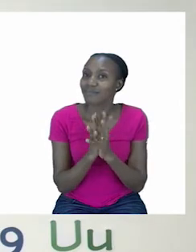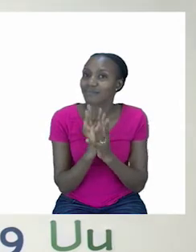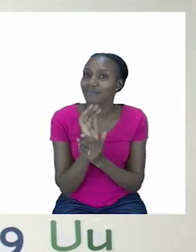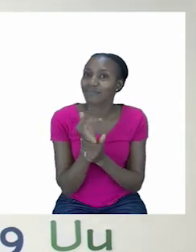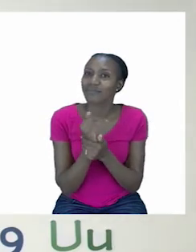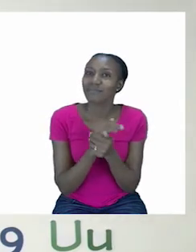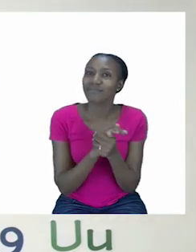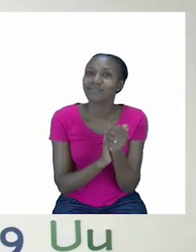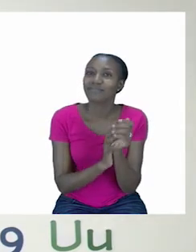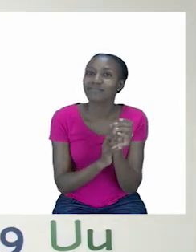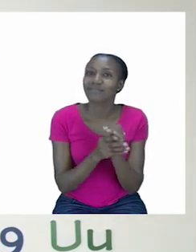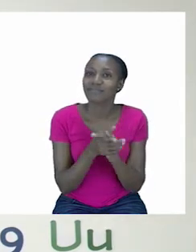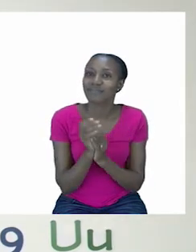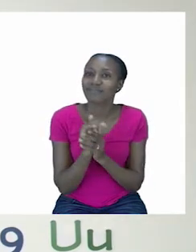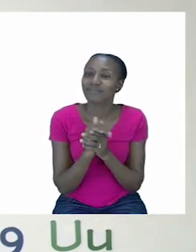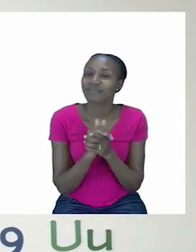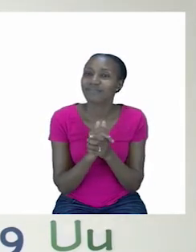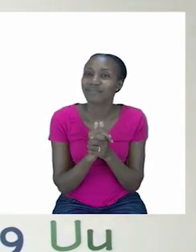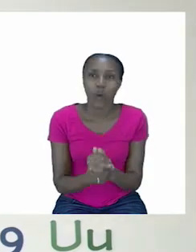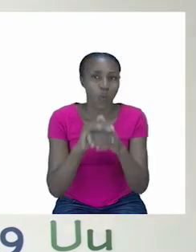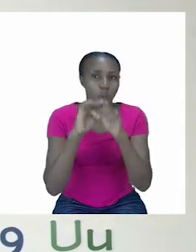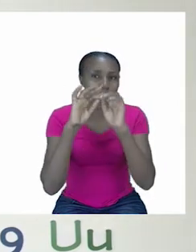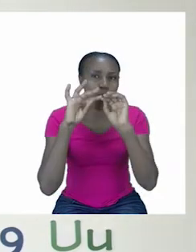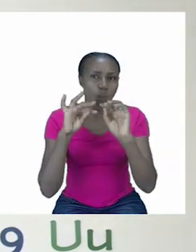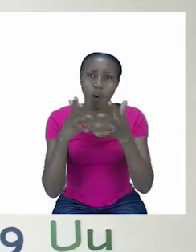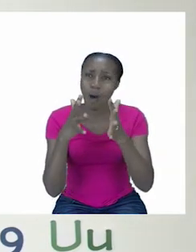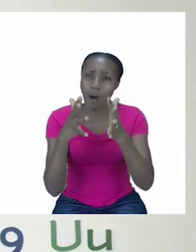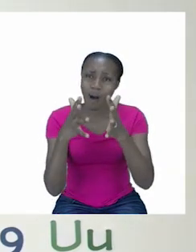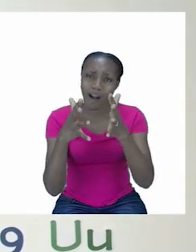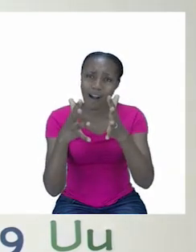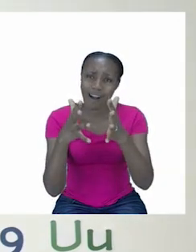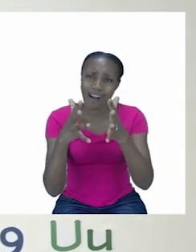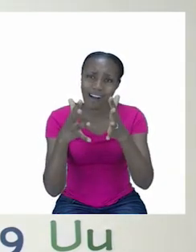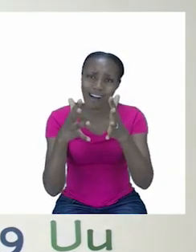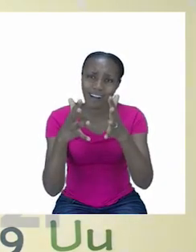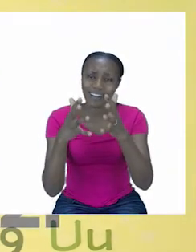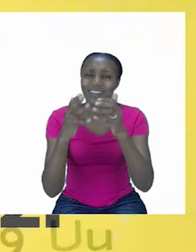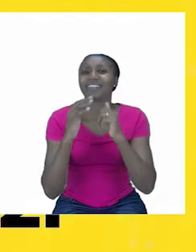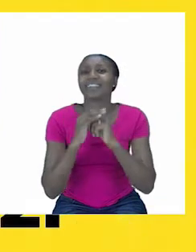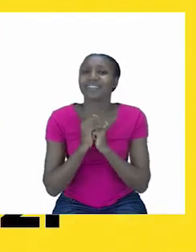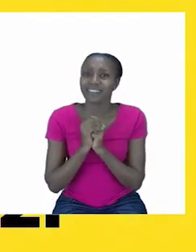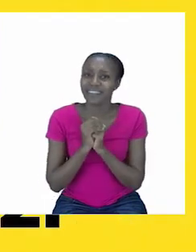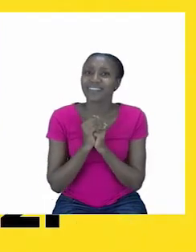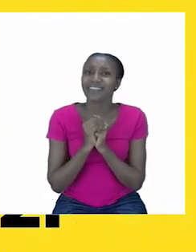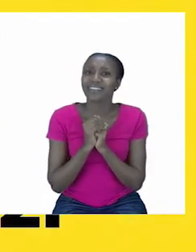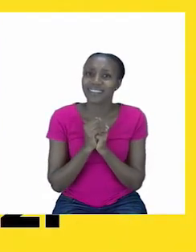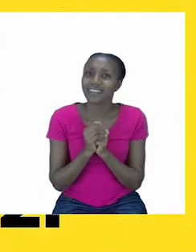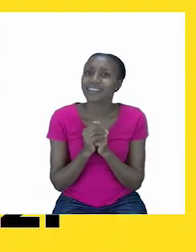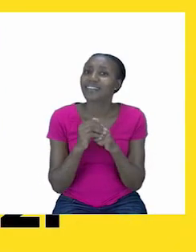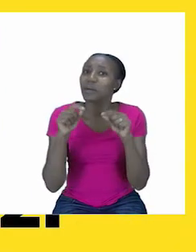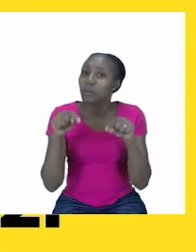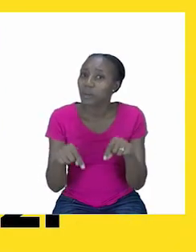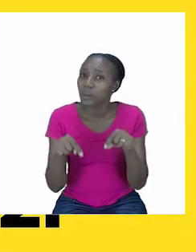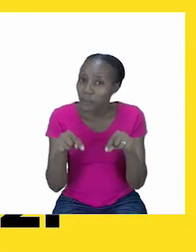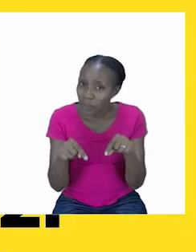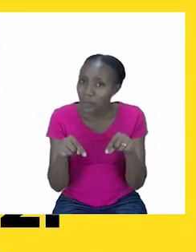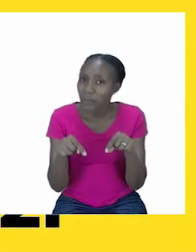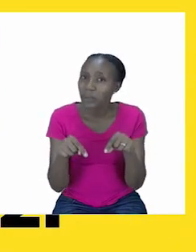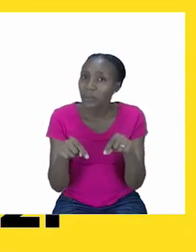wrists. Well done, my friends. Today's lesson is all